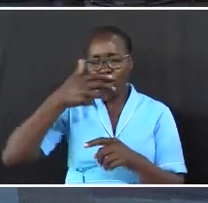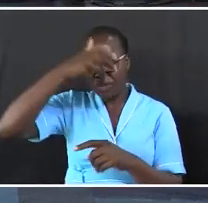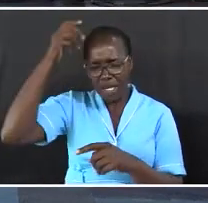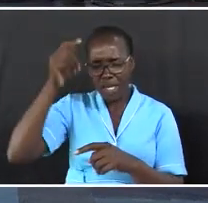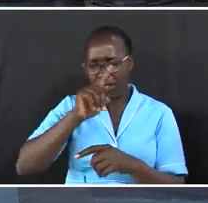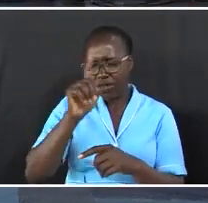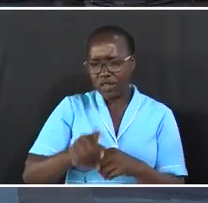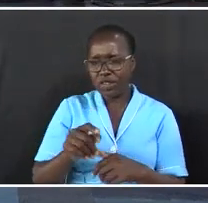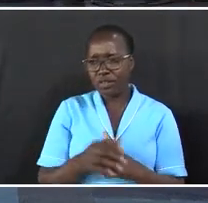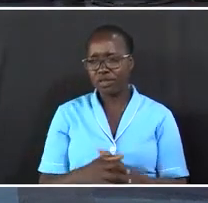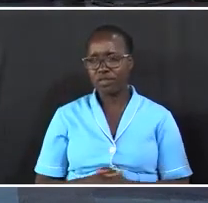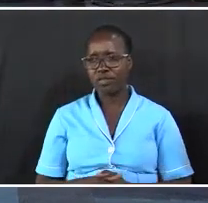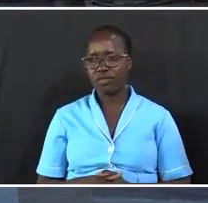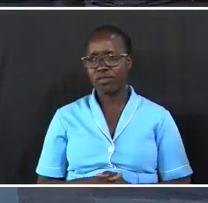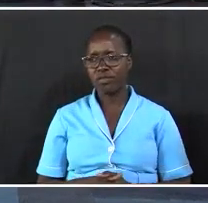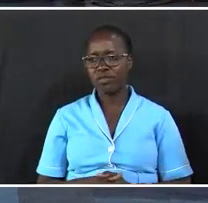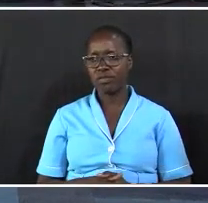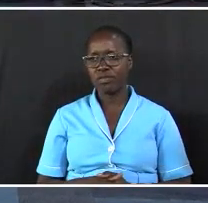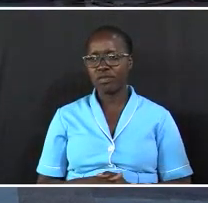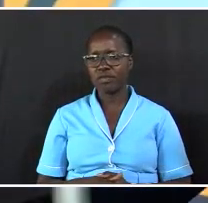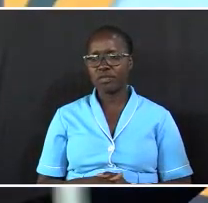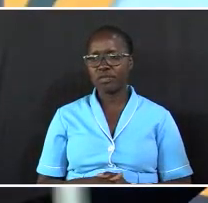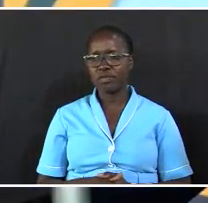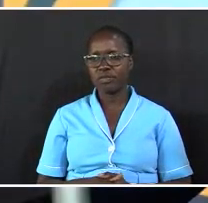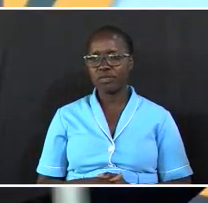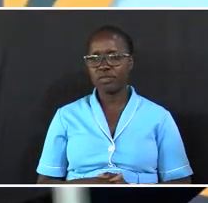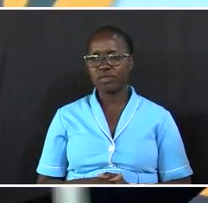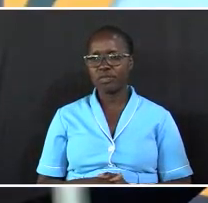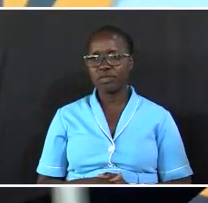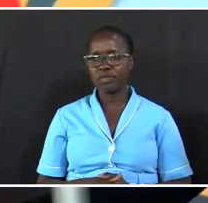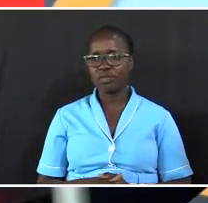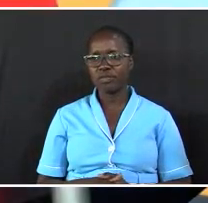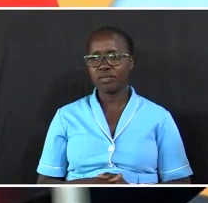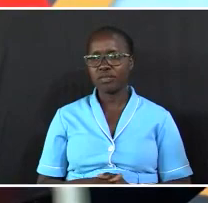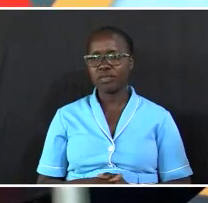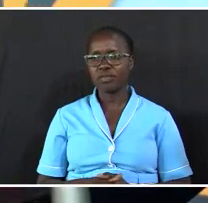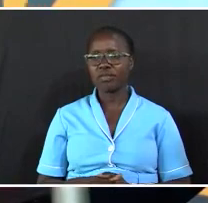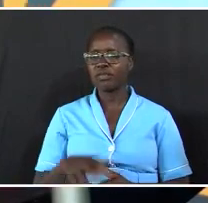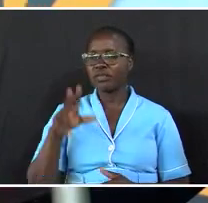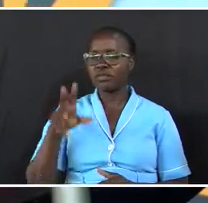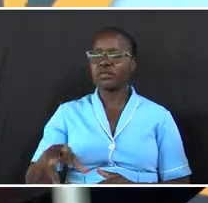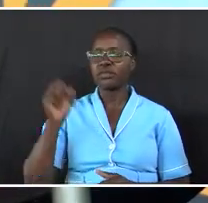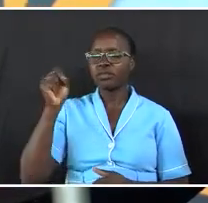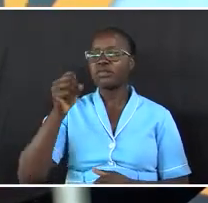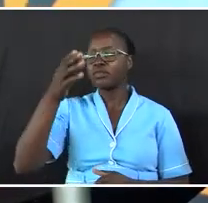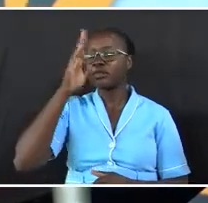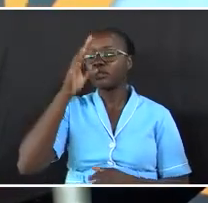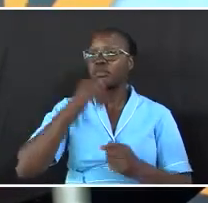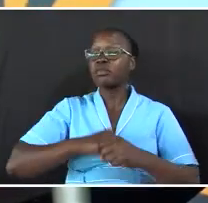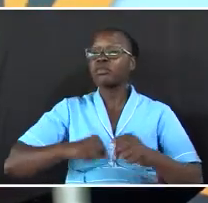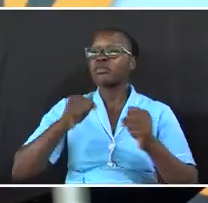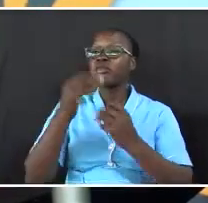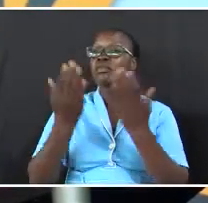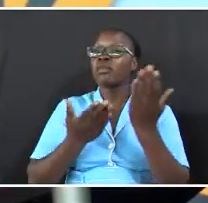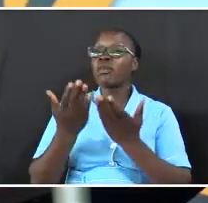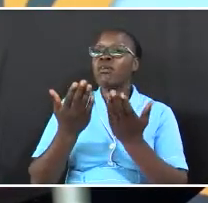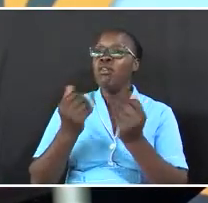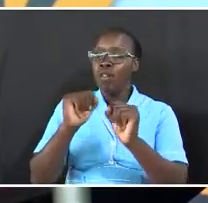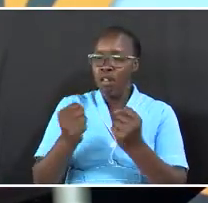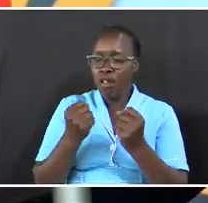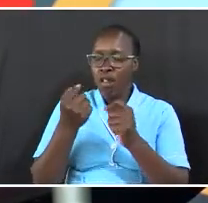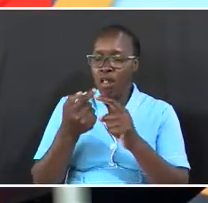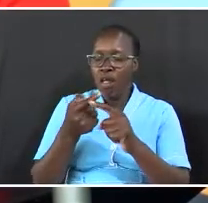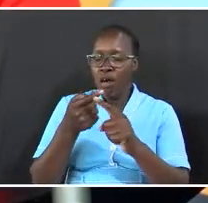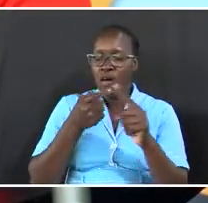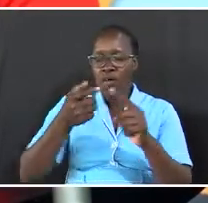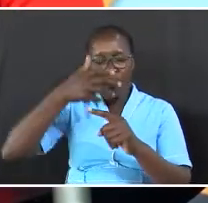lions. This is the king, an even king. Was the God who you serve able to save you from the lions?